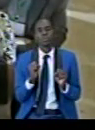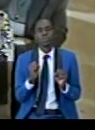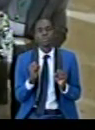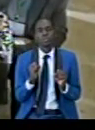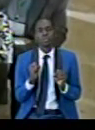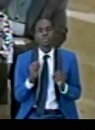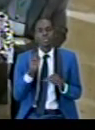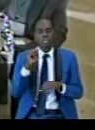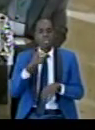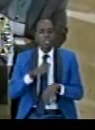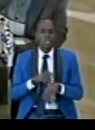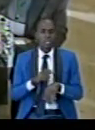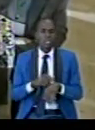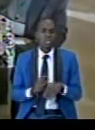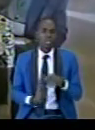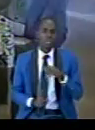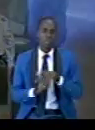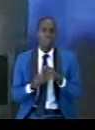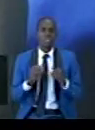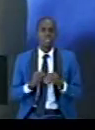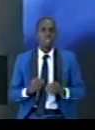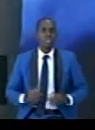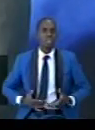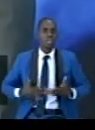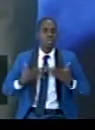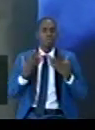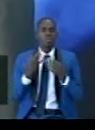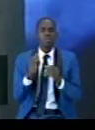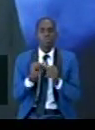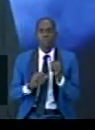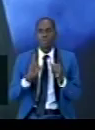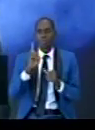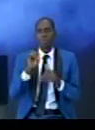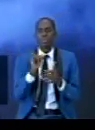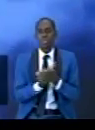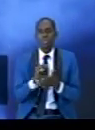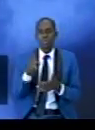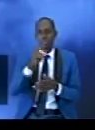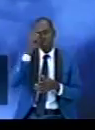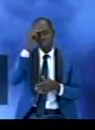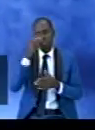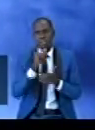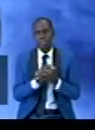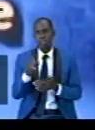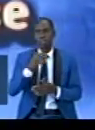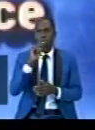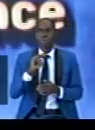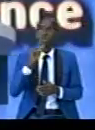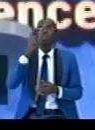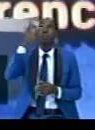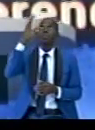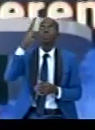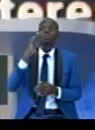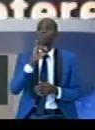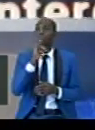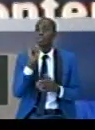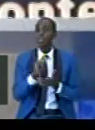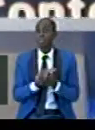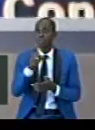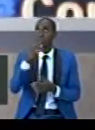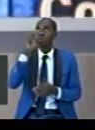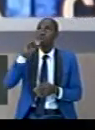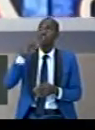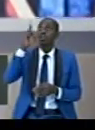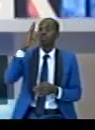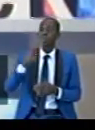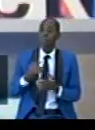time comes in the life of everyone that he understands he needs God. Not only that he needs God once